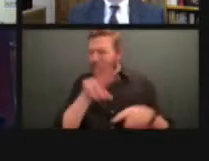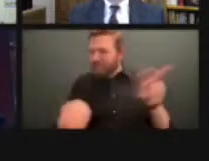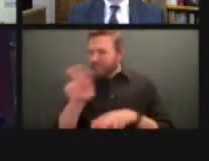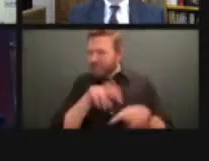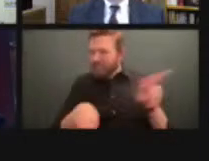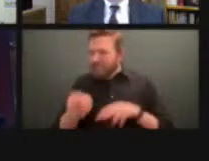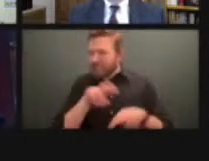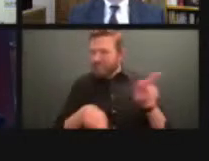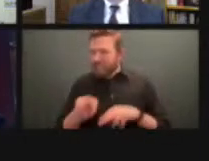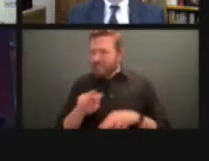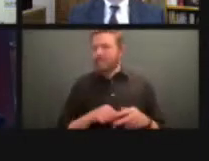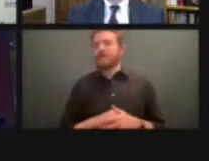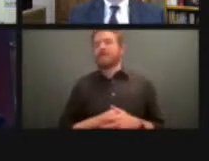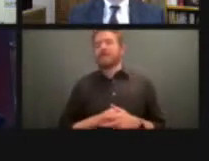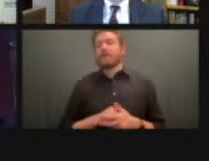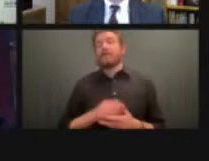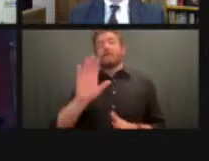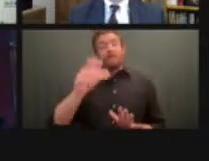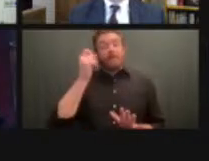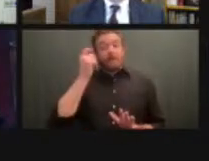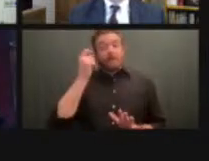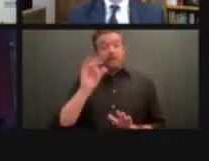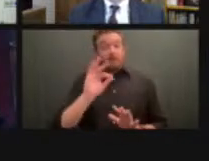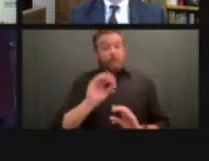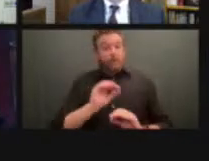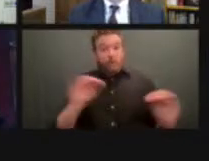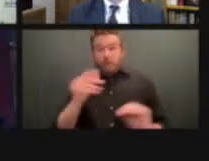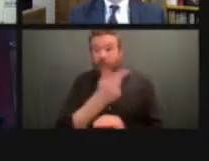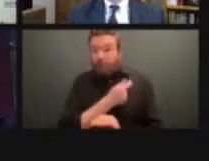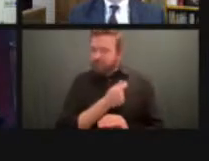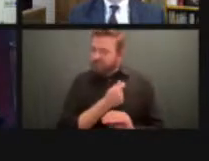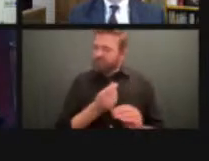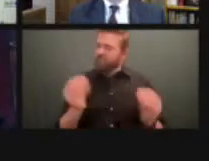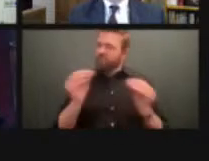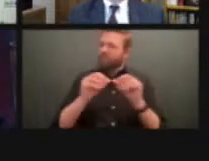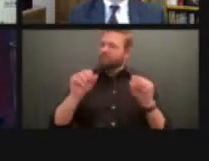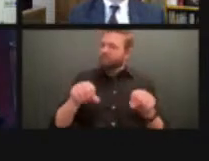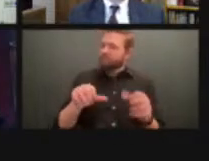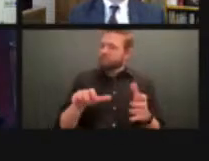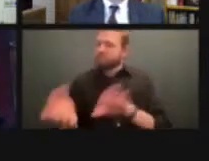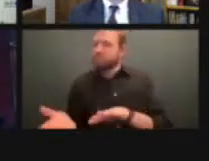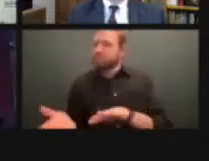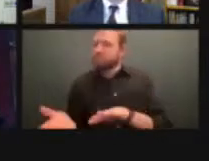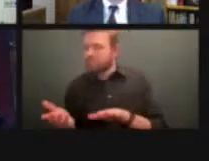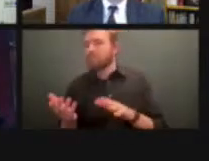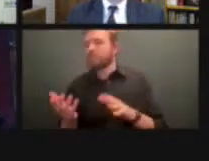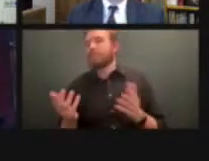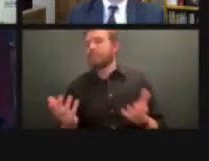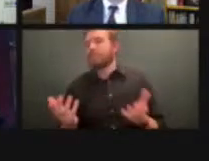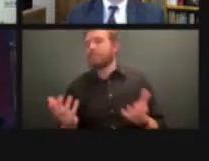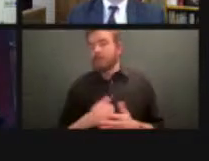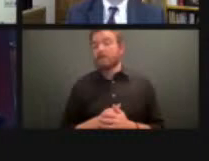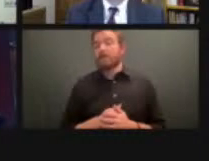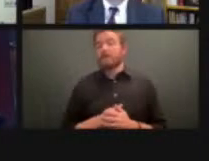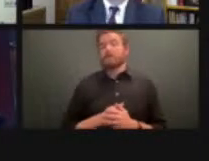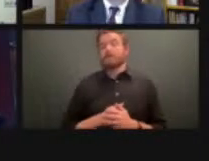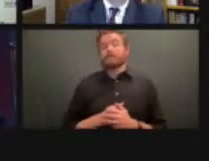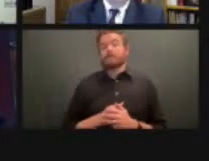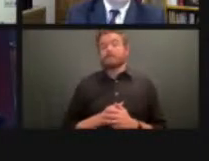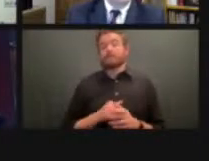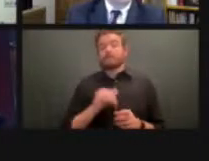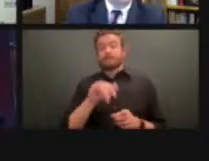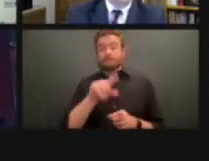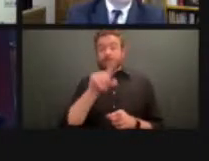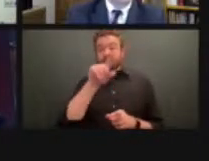numbers show. And here are the complete numbers of breakthrough cases dating back, as we do every time we gather, to January